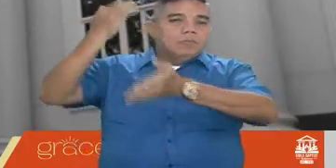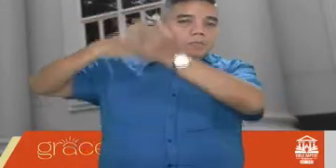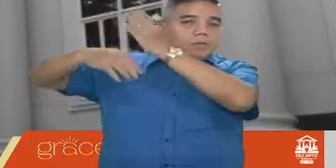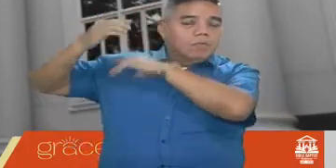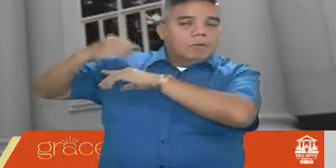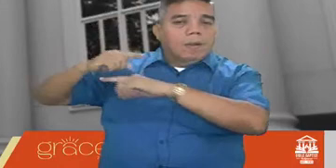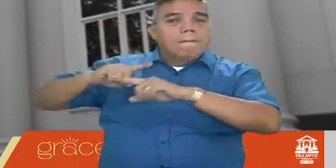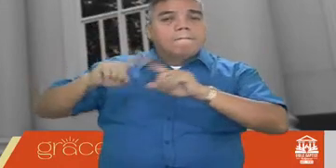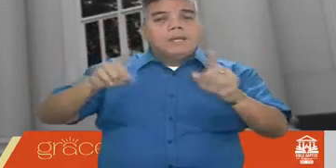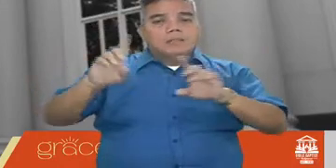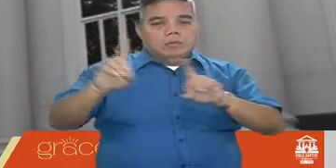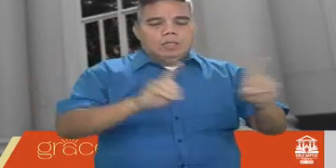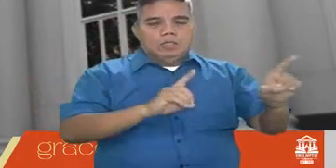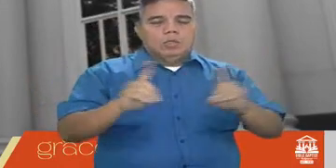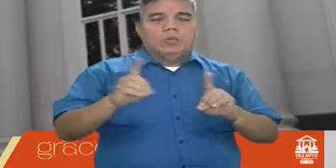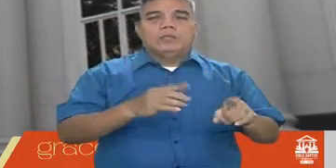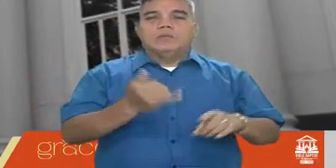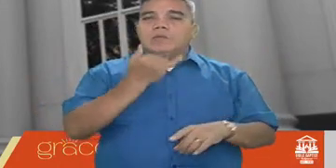kita